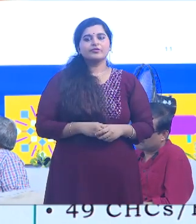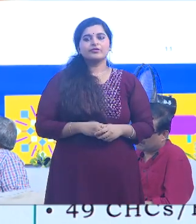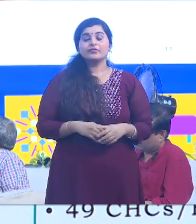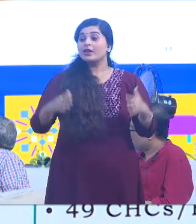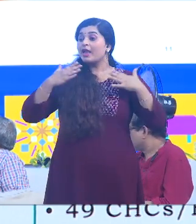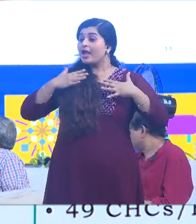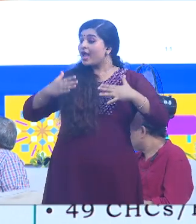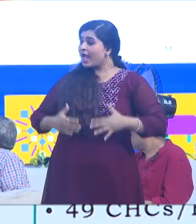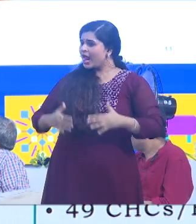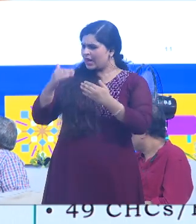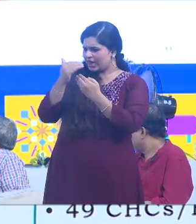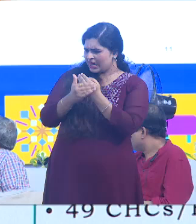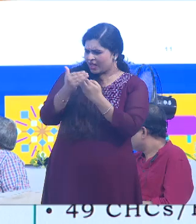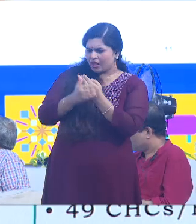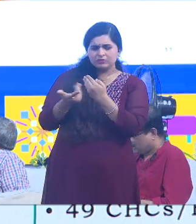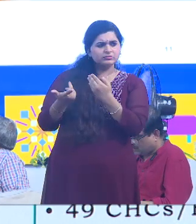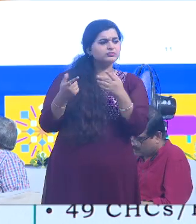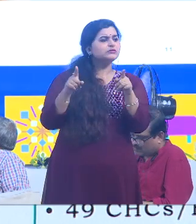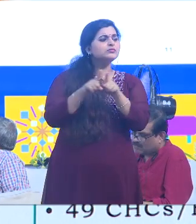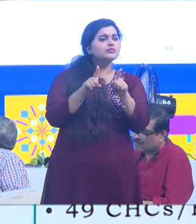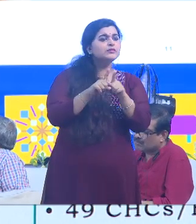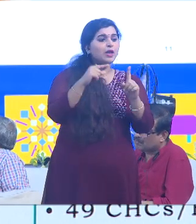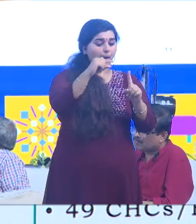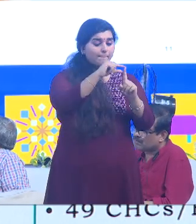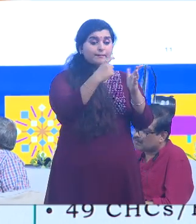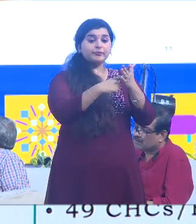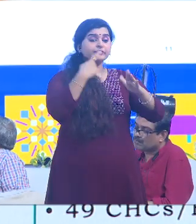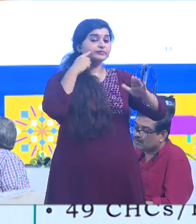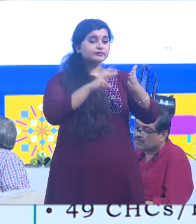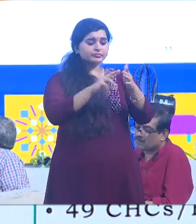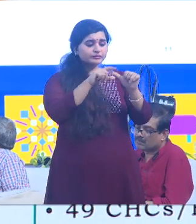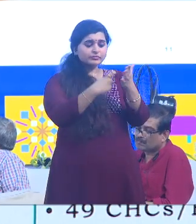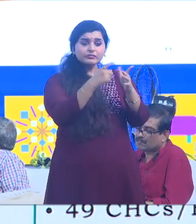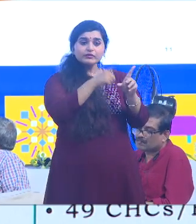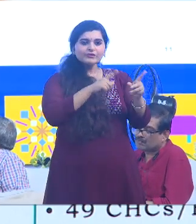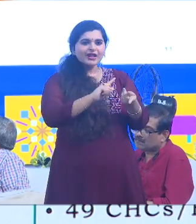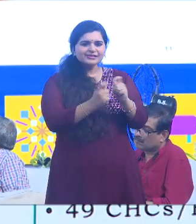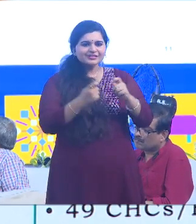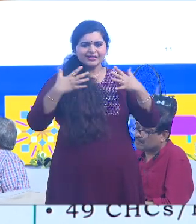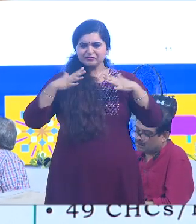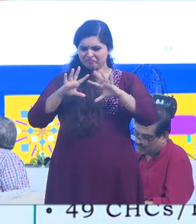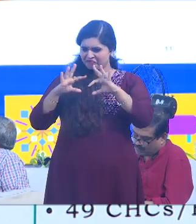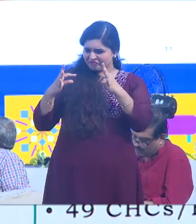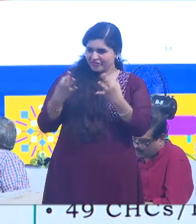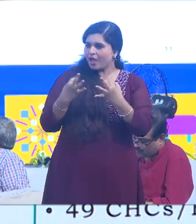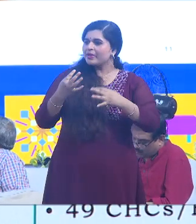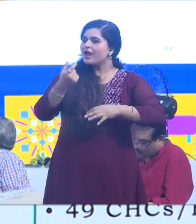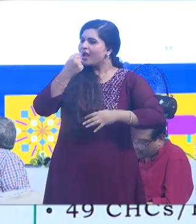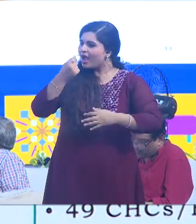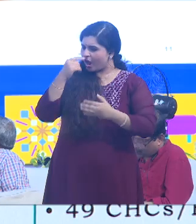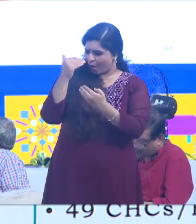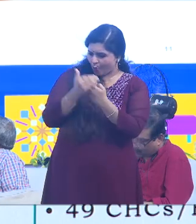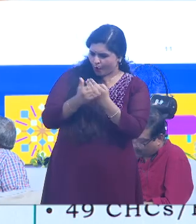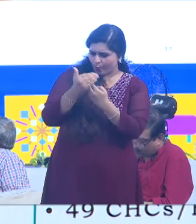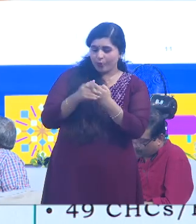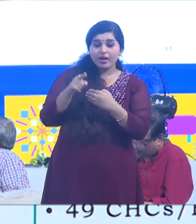Healthcare facilities are getting transformed. Primary health centers to family health centers, block PHCs to block family health centers, and transformation in